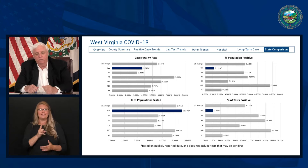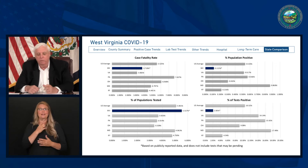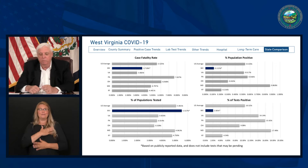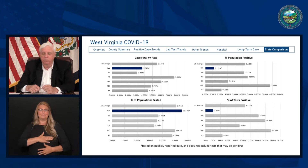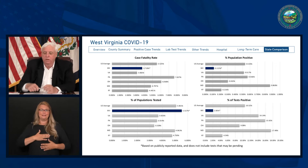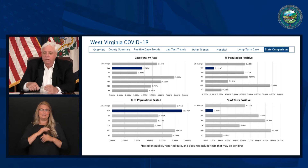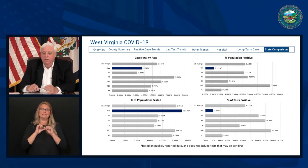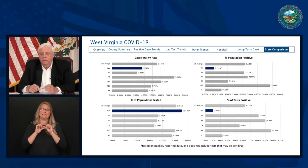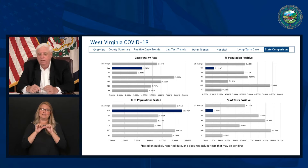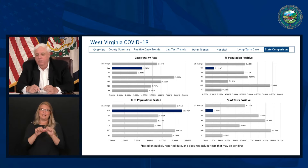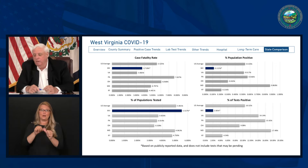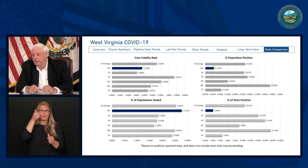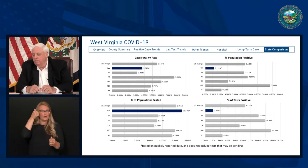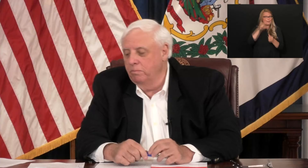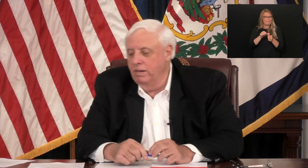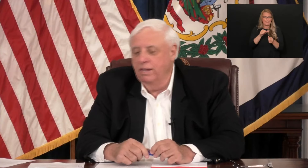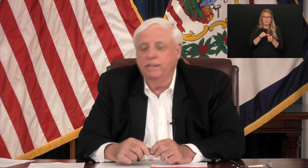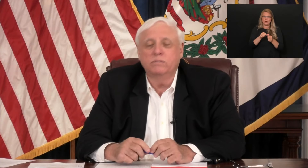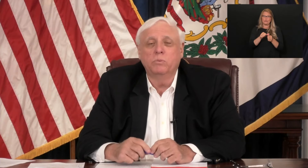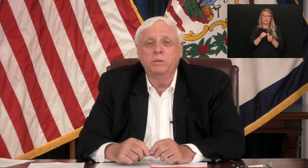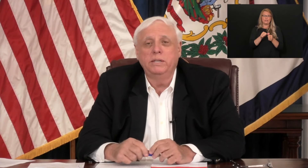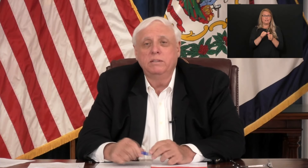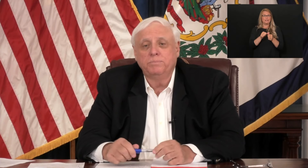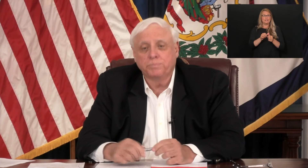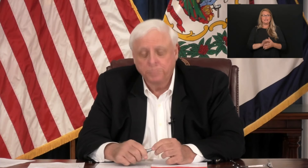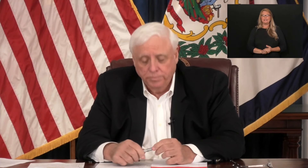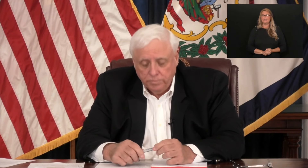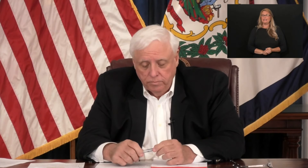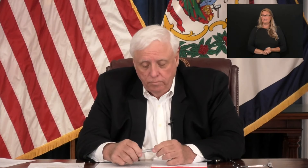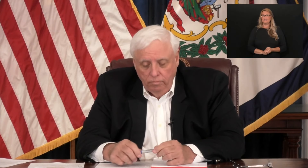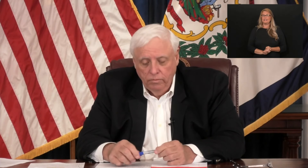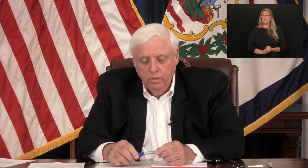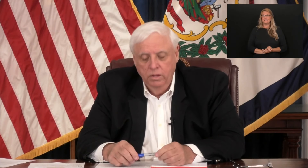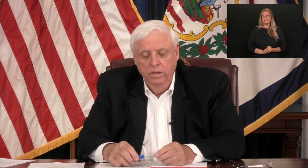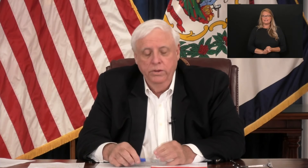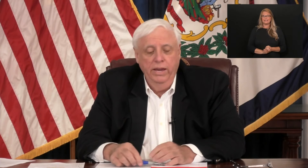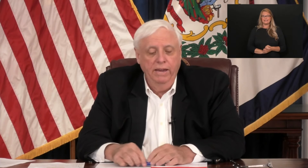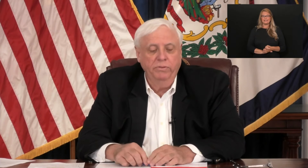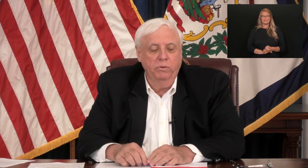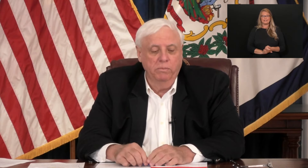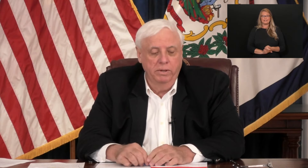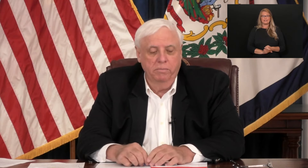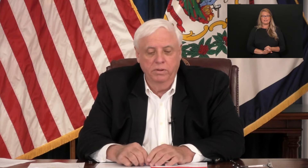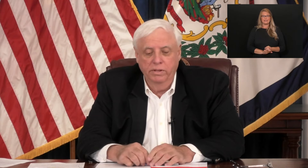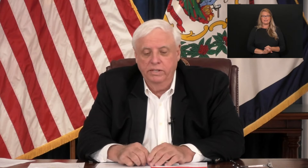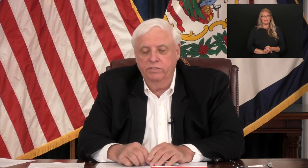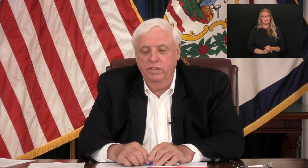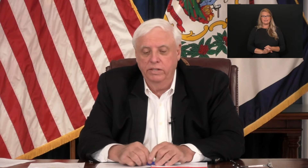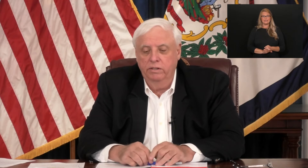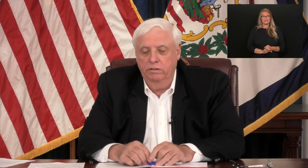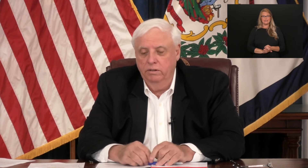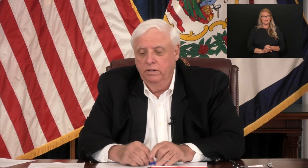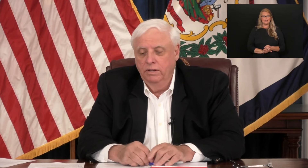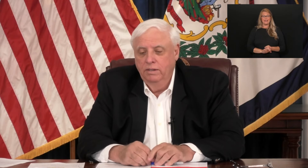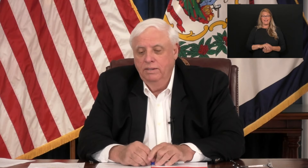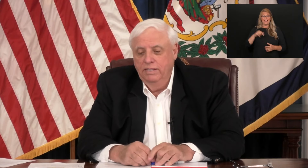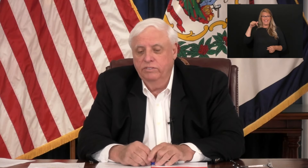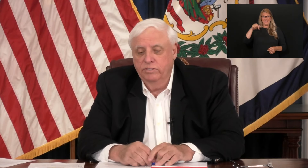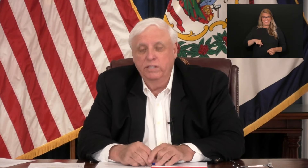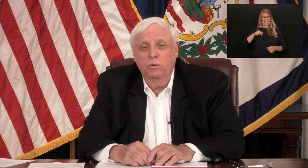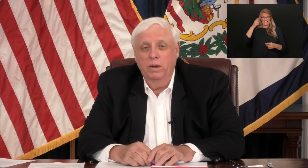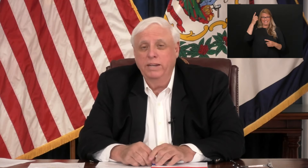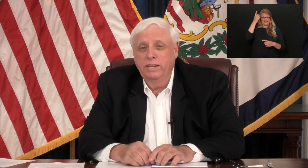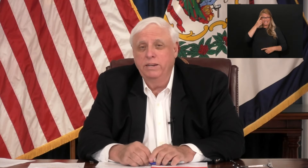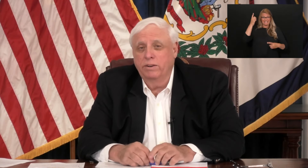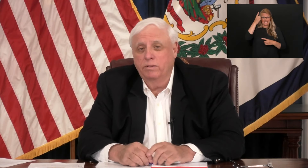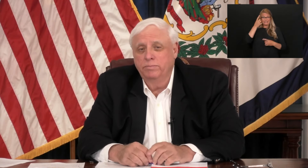to remember, and my last will be, you have to remember that this killer is